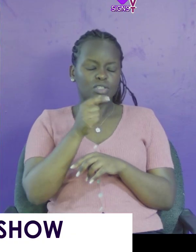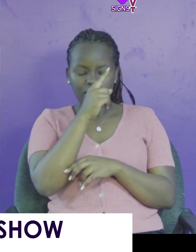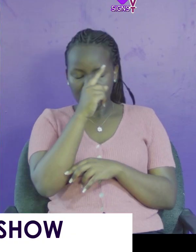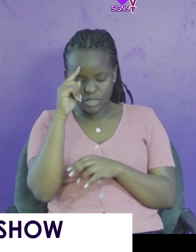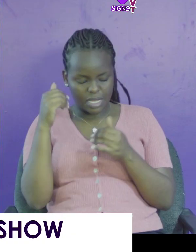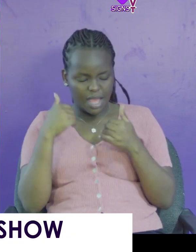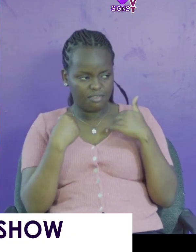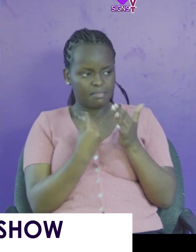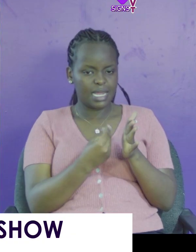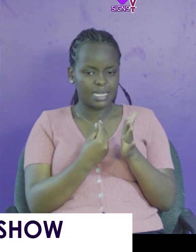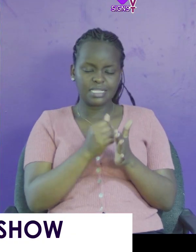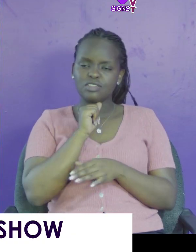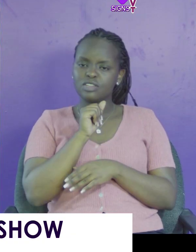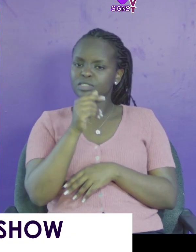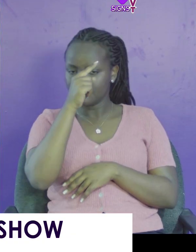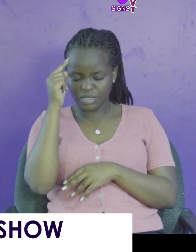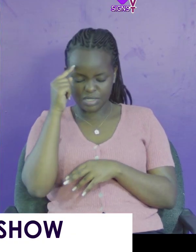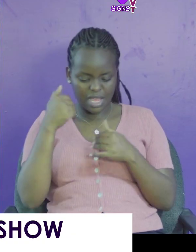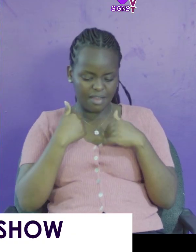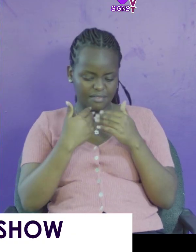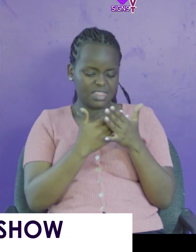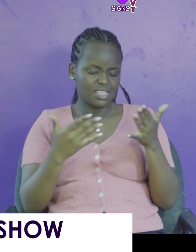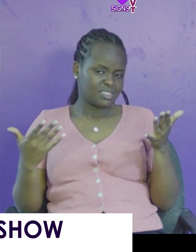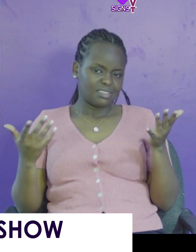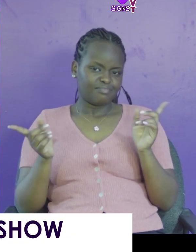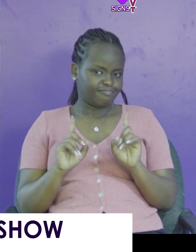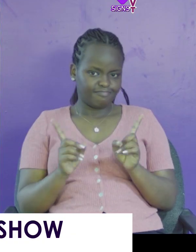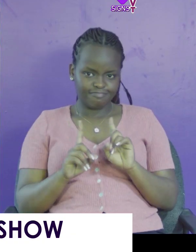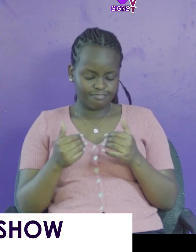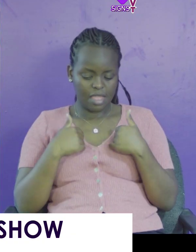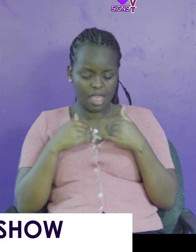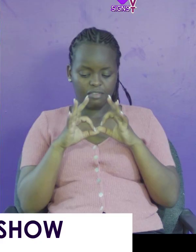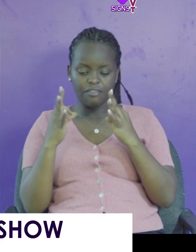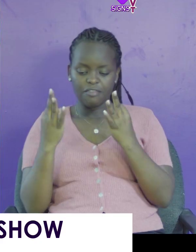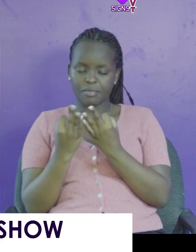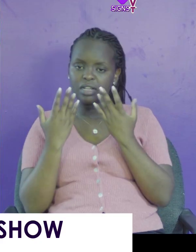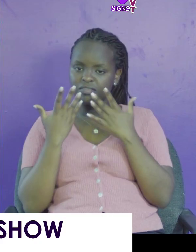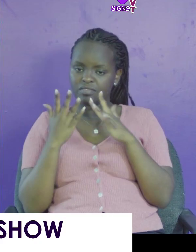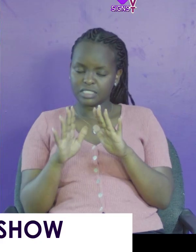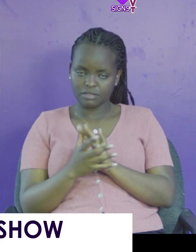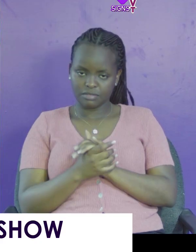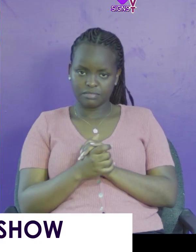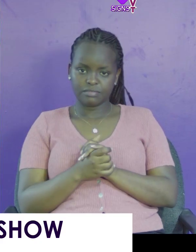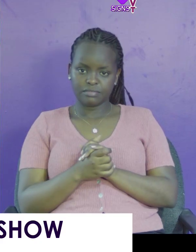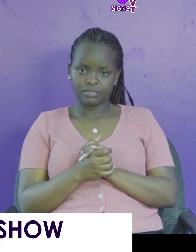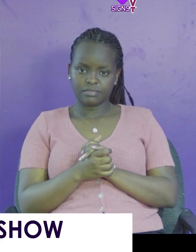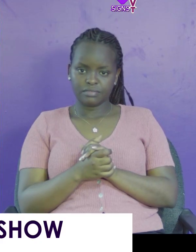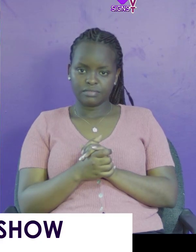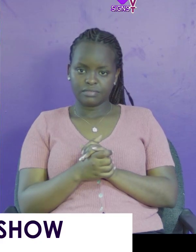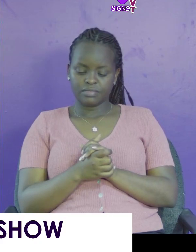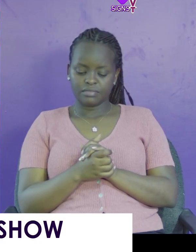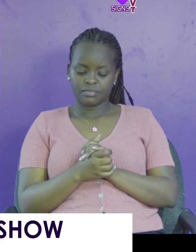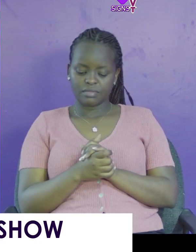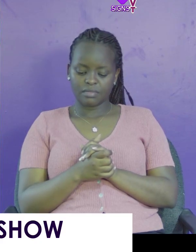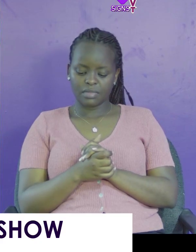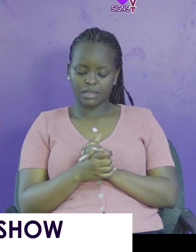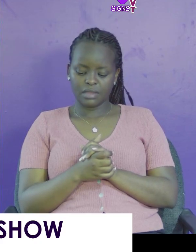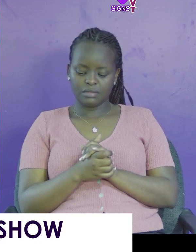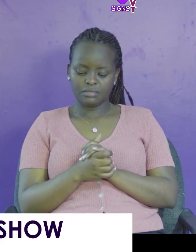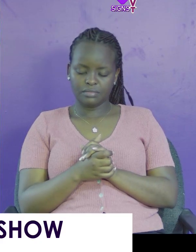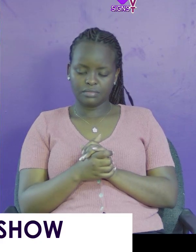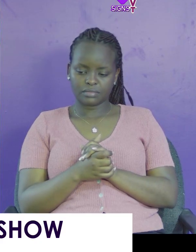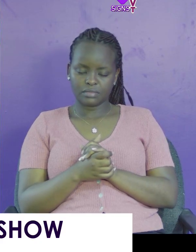money, not because that he has things. And they had a family. Yes. You get the point? So if I Absolutely. told you you will have